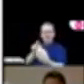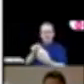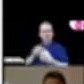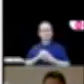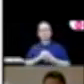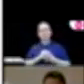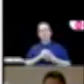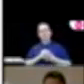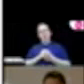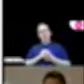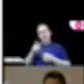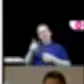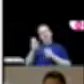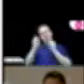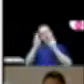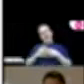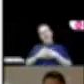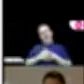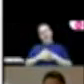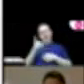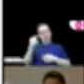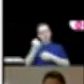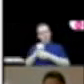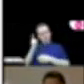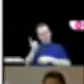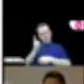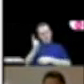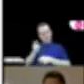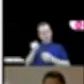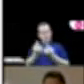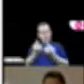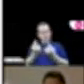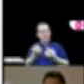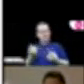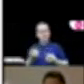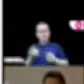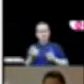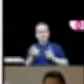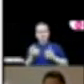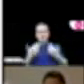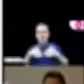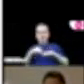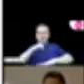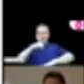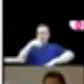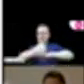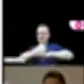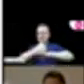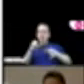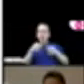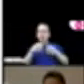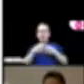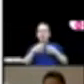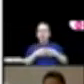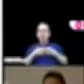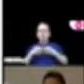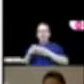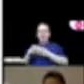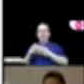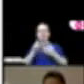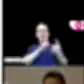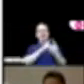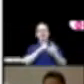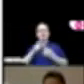this is not okay. We need to do something about it. So these groups were set up after they had met a few people who were